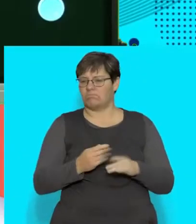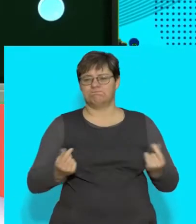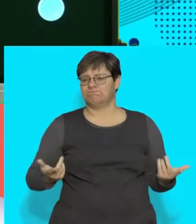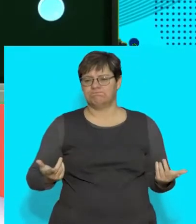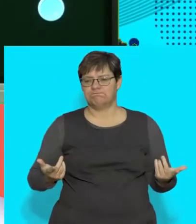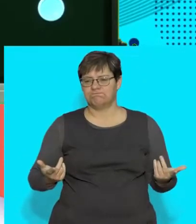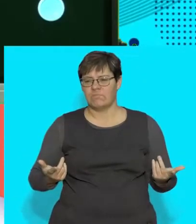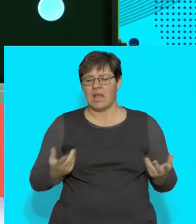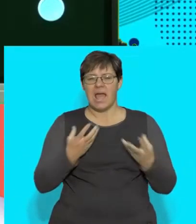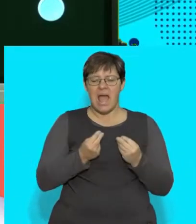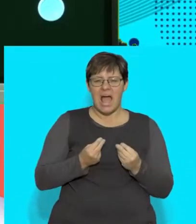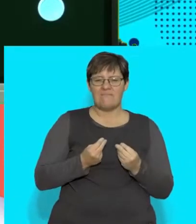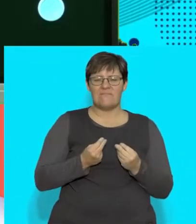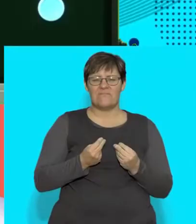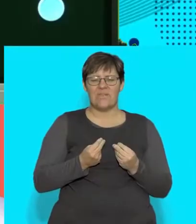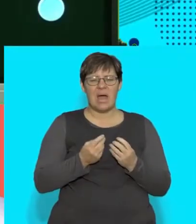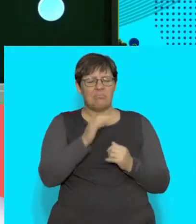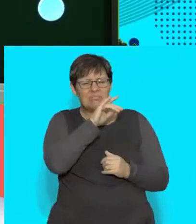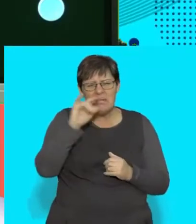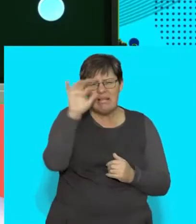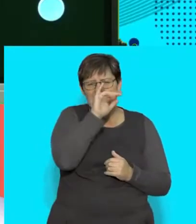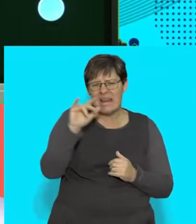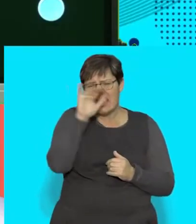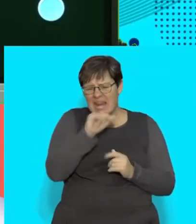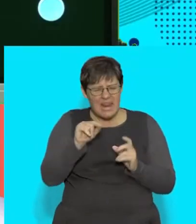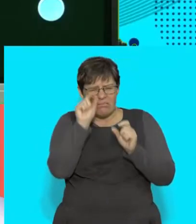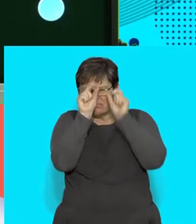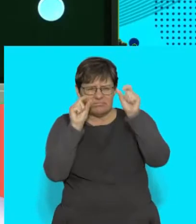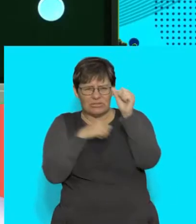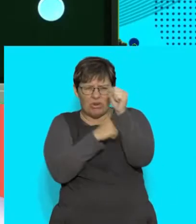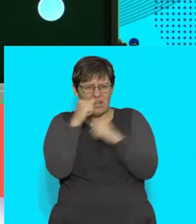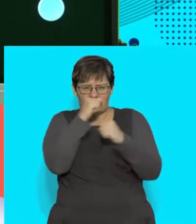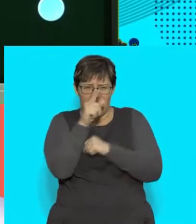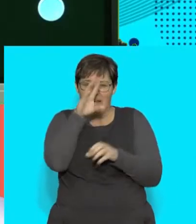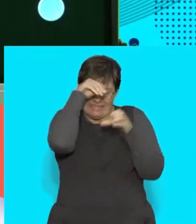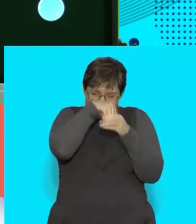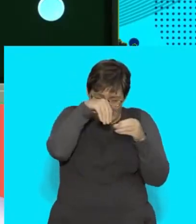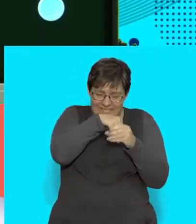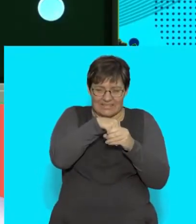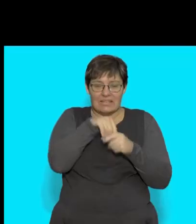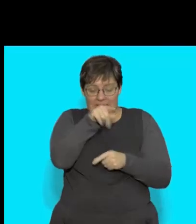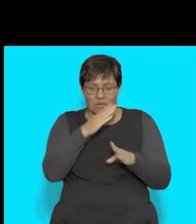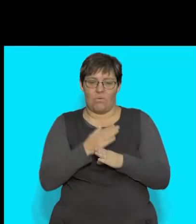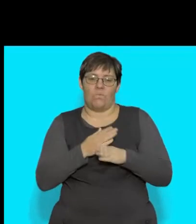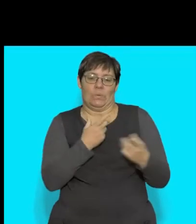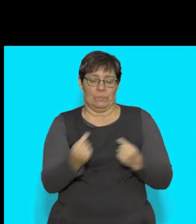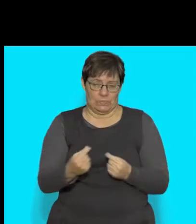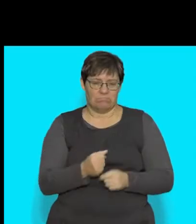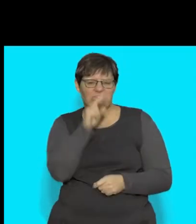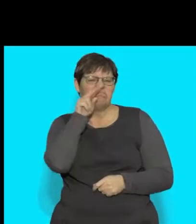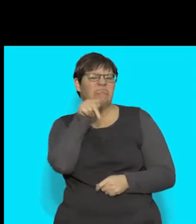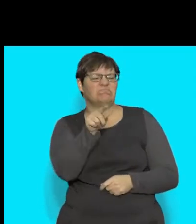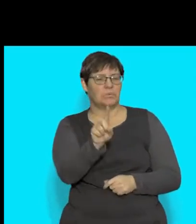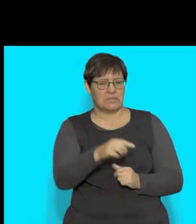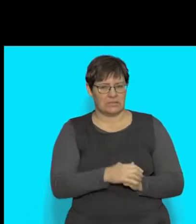of little structures. They are the workers inside the kidney. And let's have a look what they are. These little